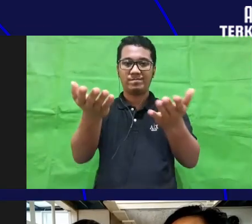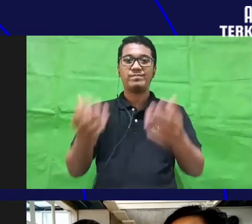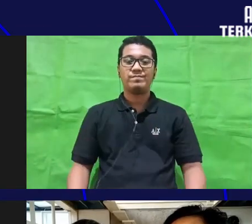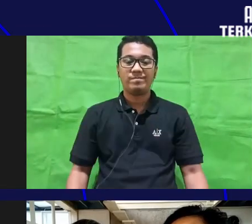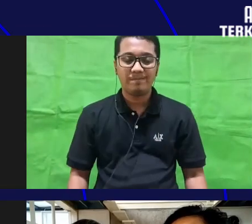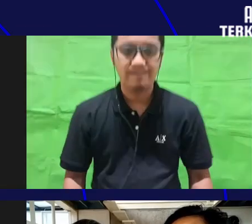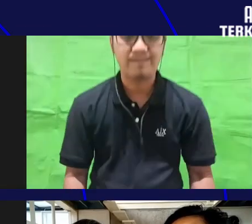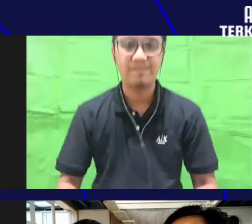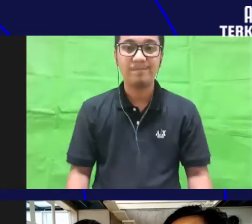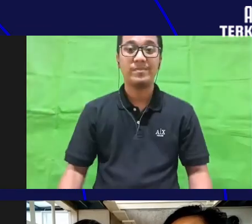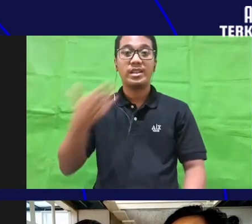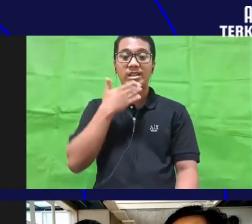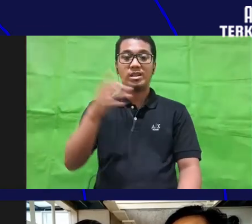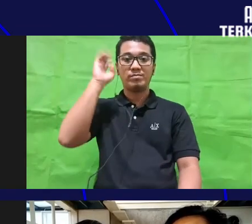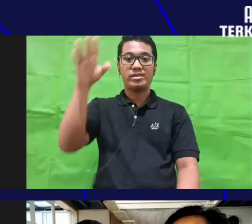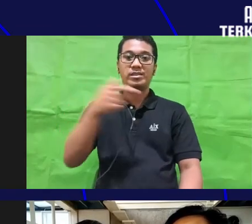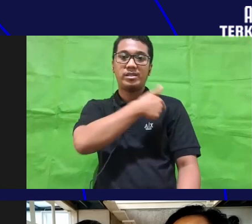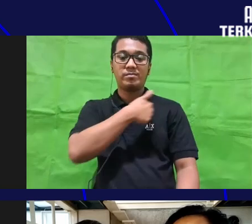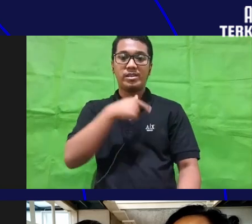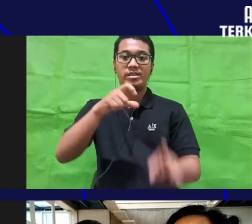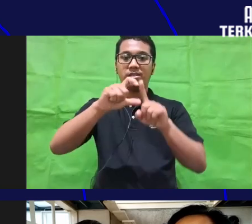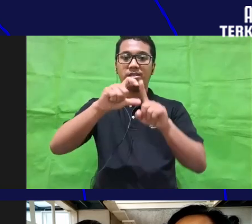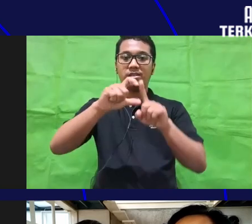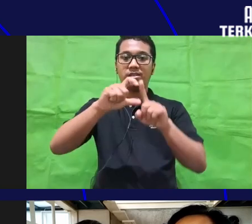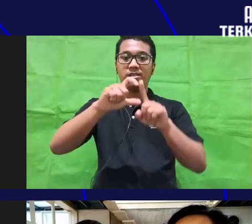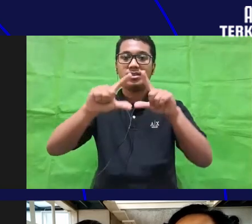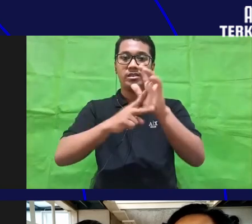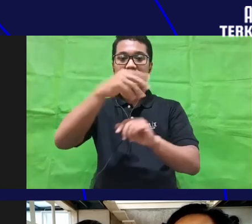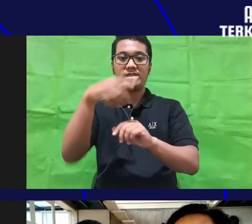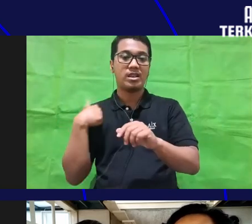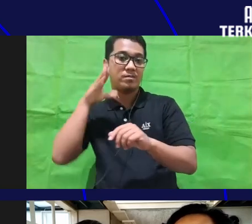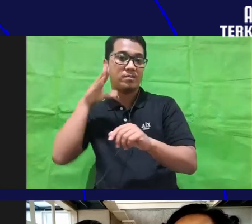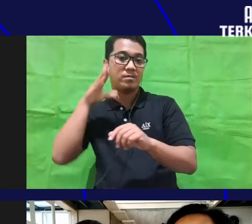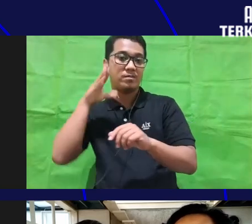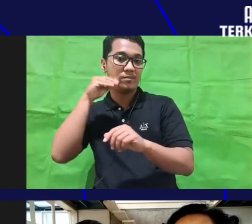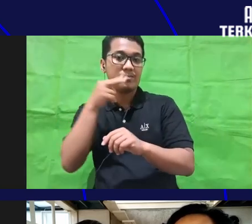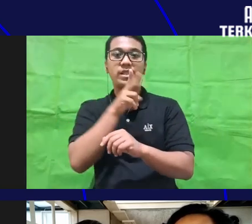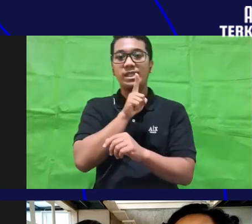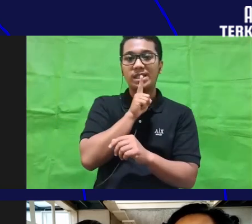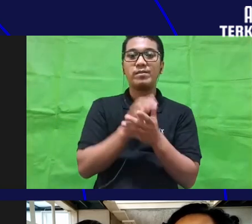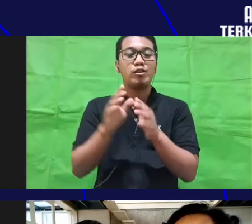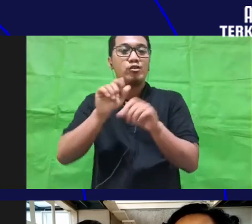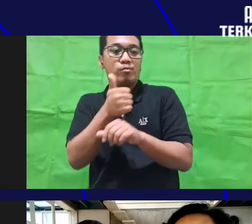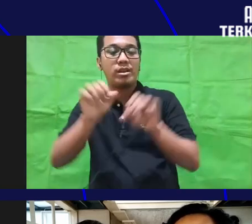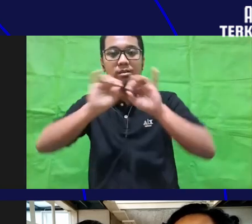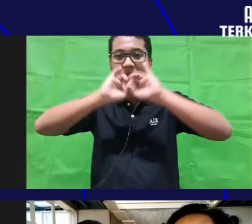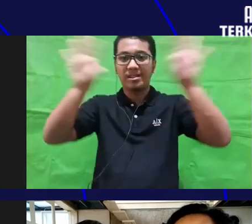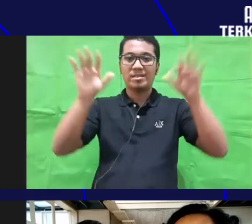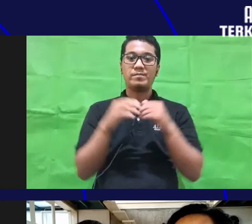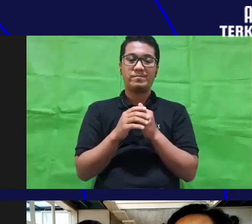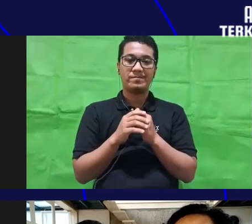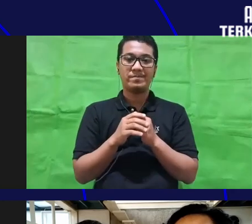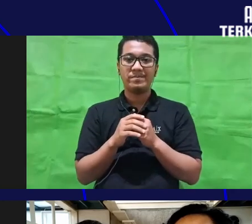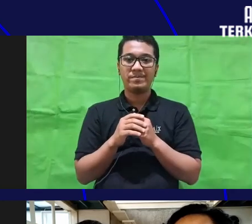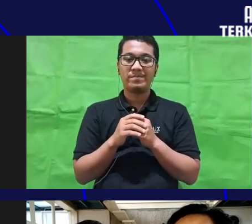Selamat siang. Nama saya Daniel. Saya mau berbicara di bahasa Inggris untuk itu lebih jelas. So